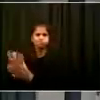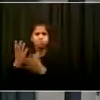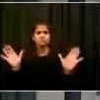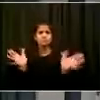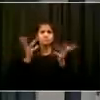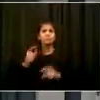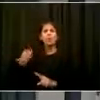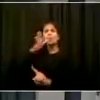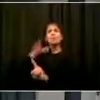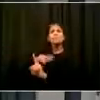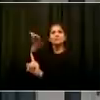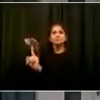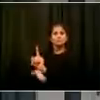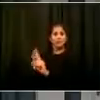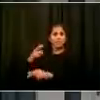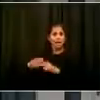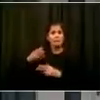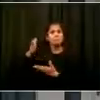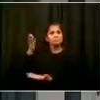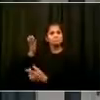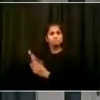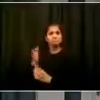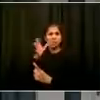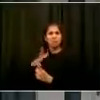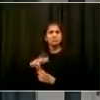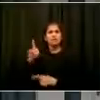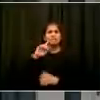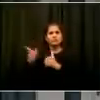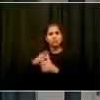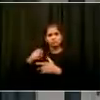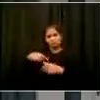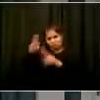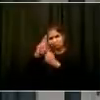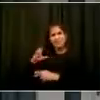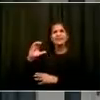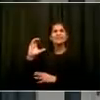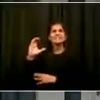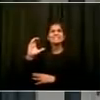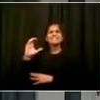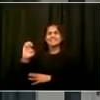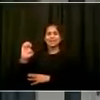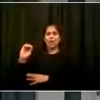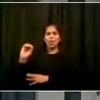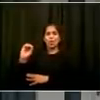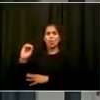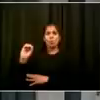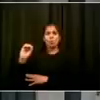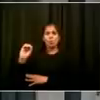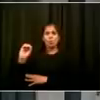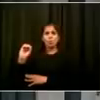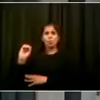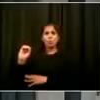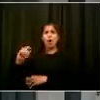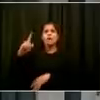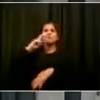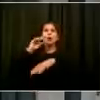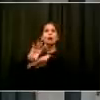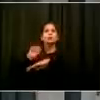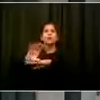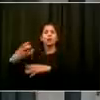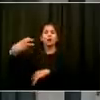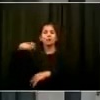success. She is the CEO and founder of R.F. Wilkins Consultants. Francilia